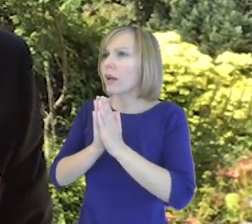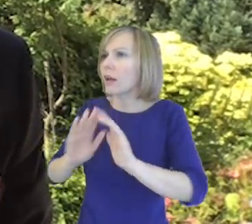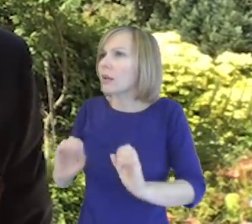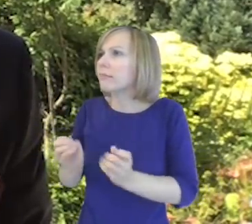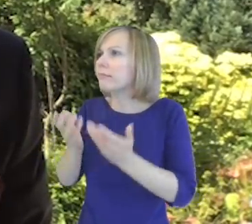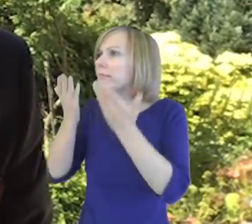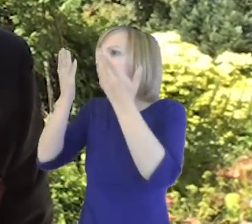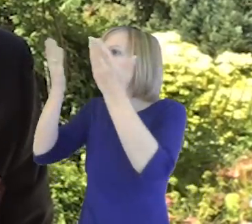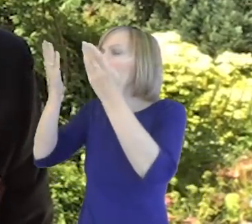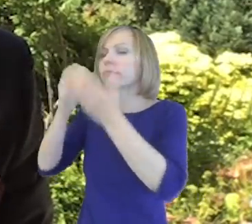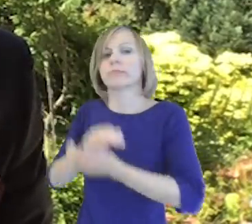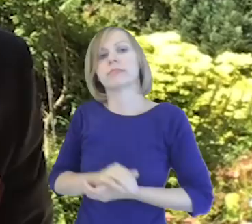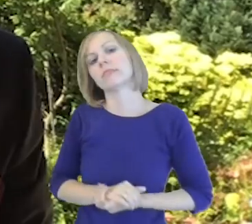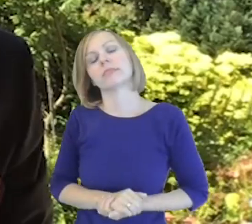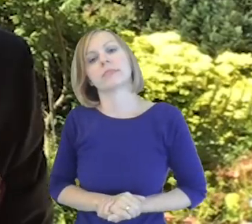hear our prayer.